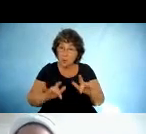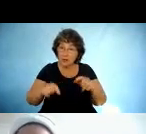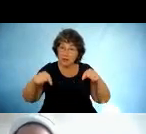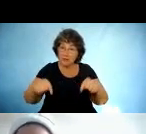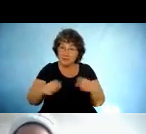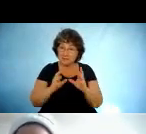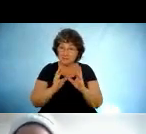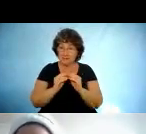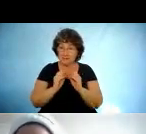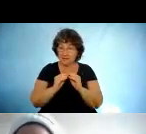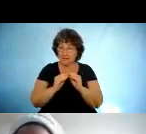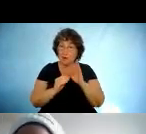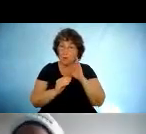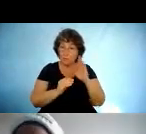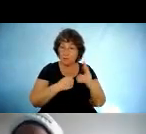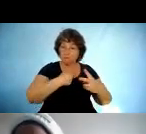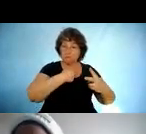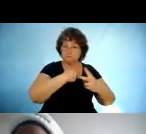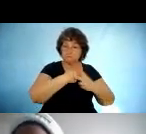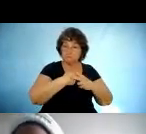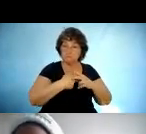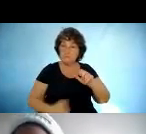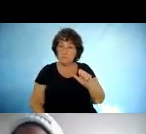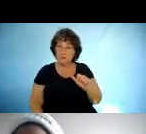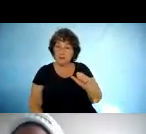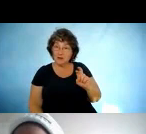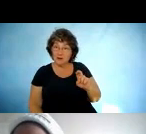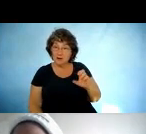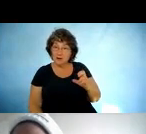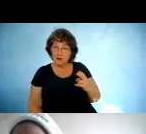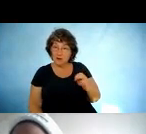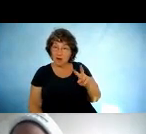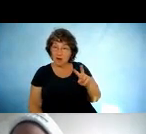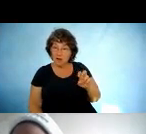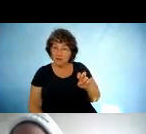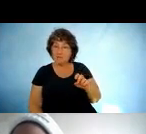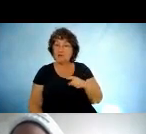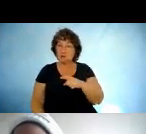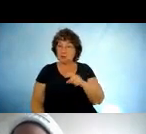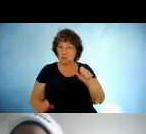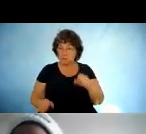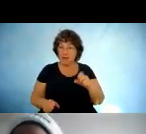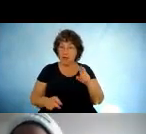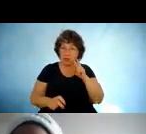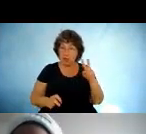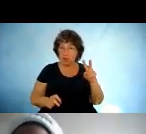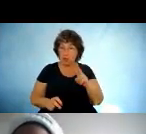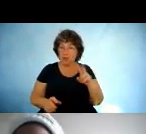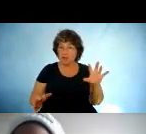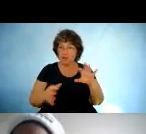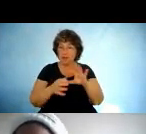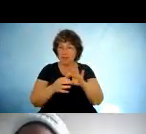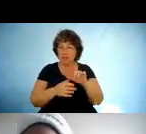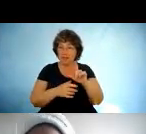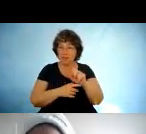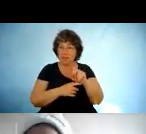see, go ahead and send them the link. And we encourage you to, I think it's May 7 for the office hours,